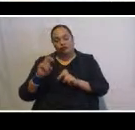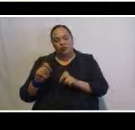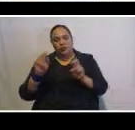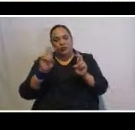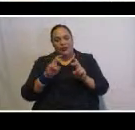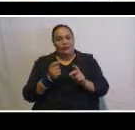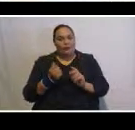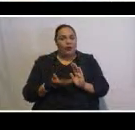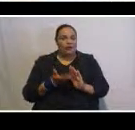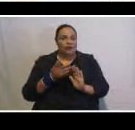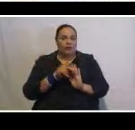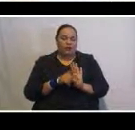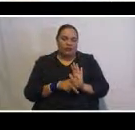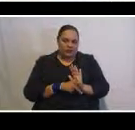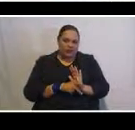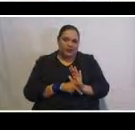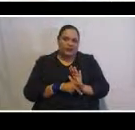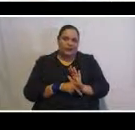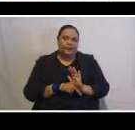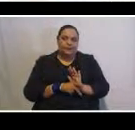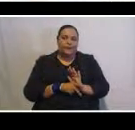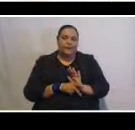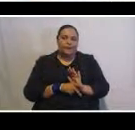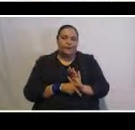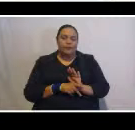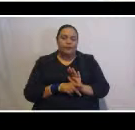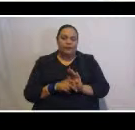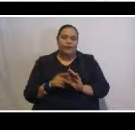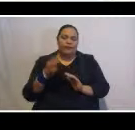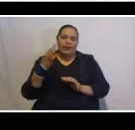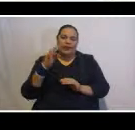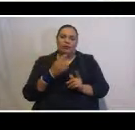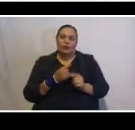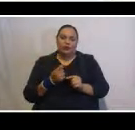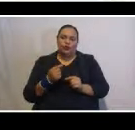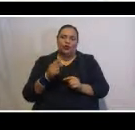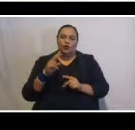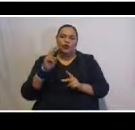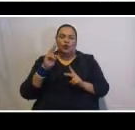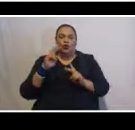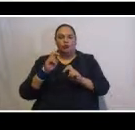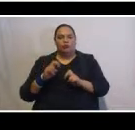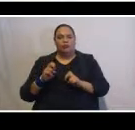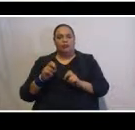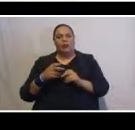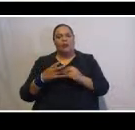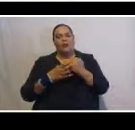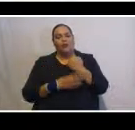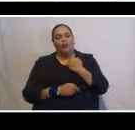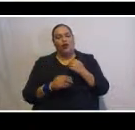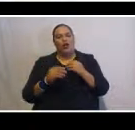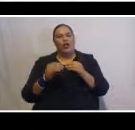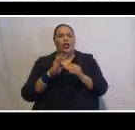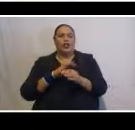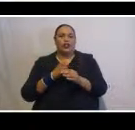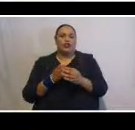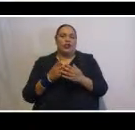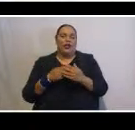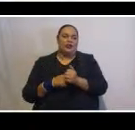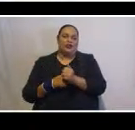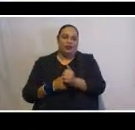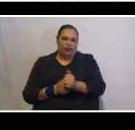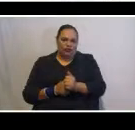electricity pricing policies. Governmental agencies to re-evaluate pro-poor energy policies and